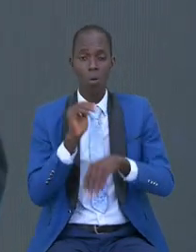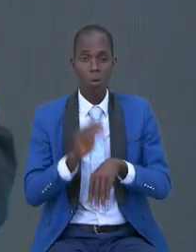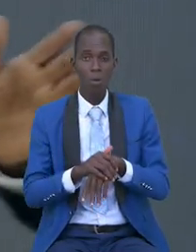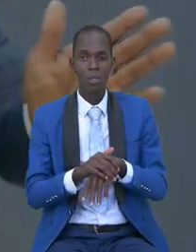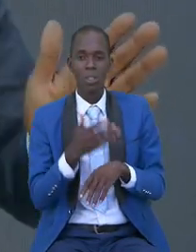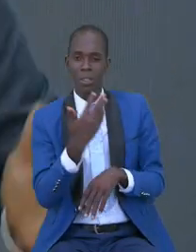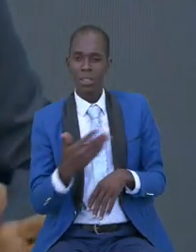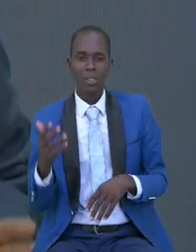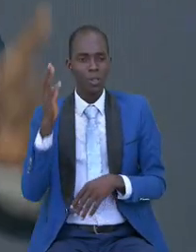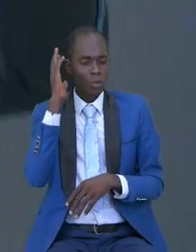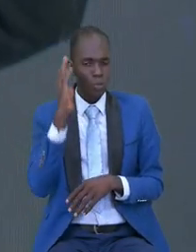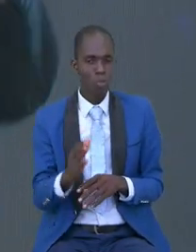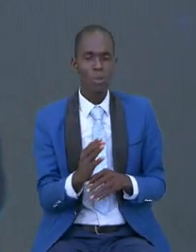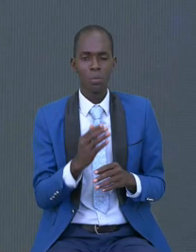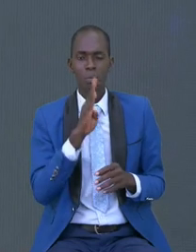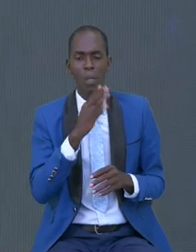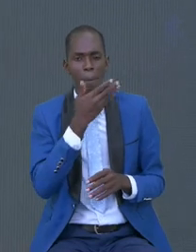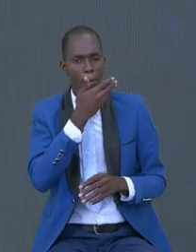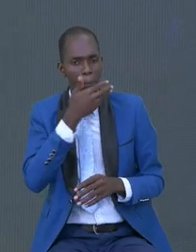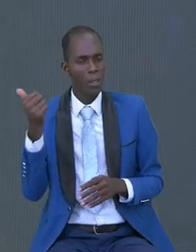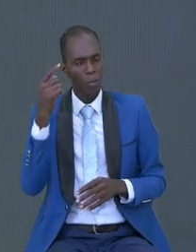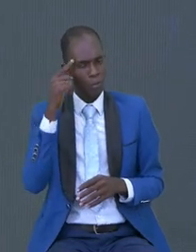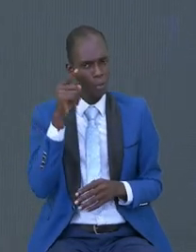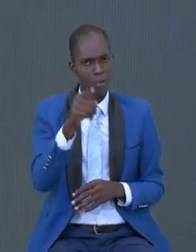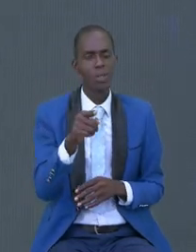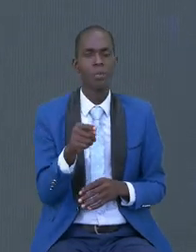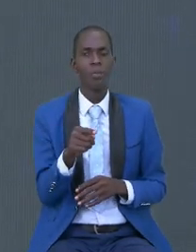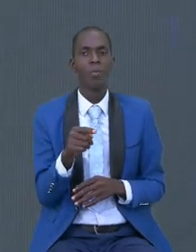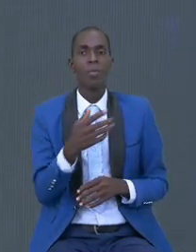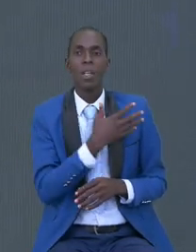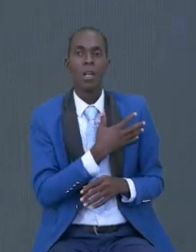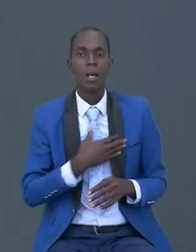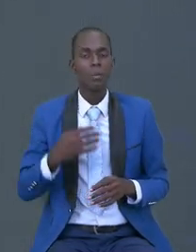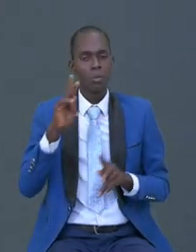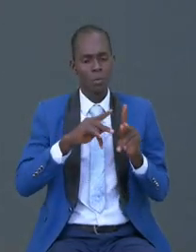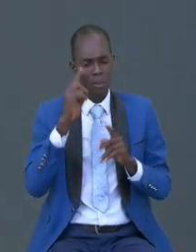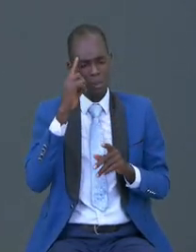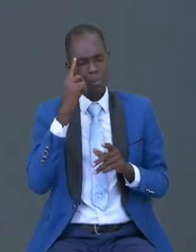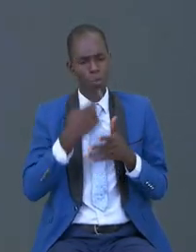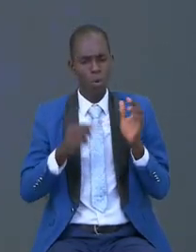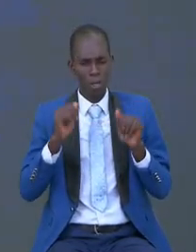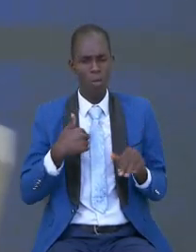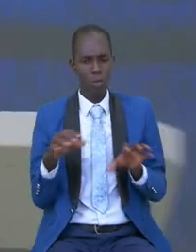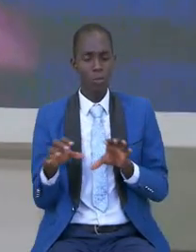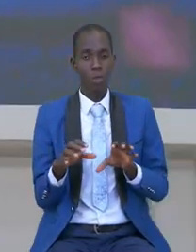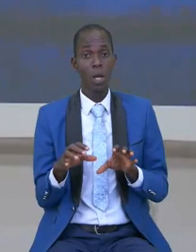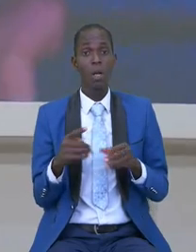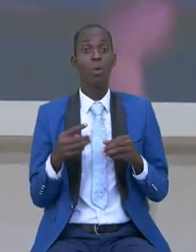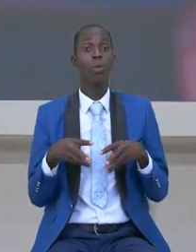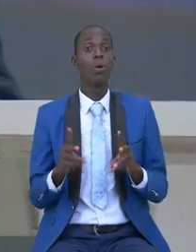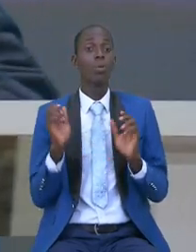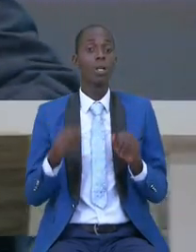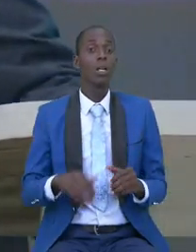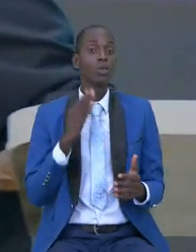turning around in the direction of the Almighty God. And so they say, what can we do? The only way you can catch this man is